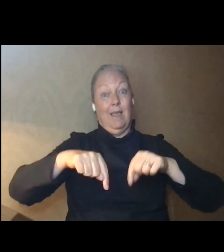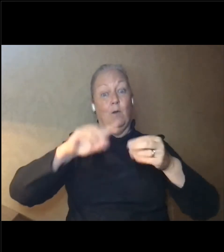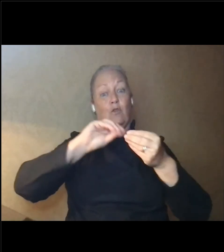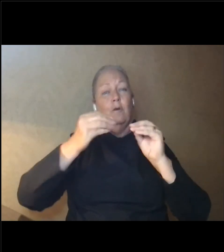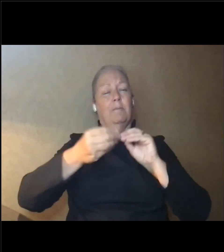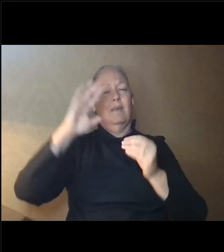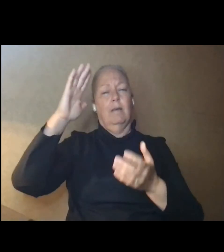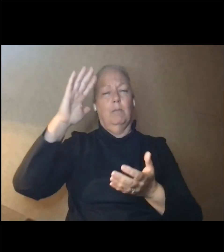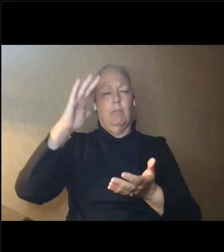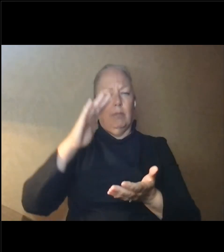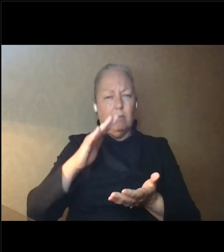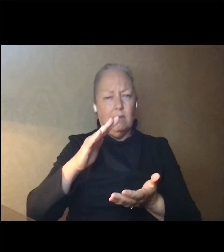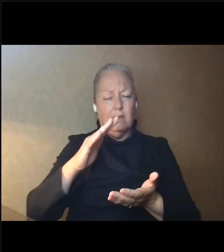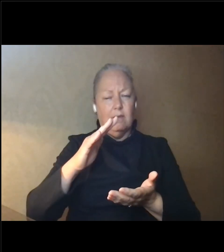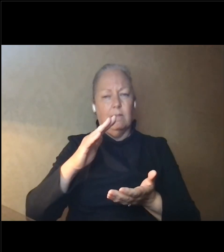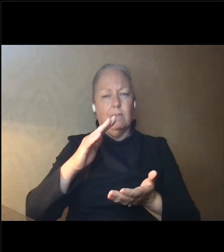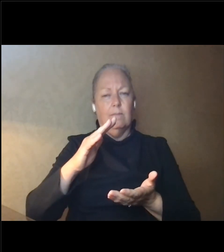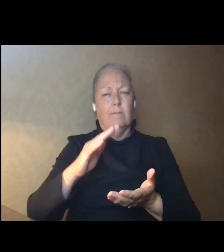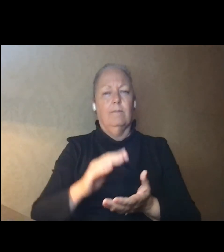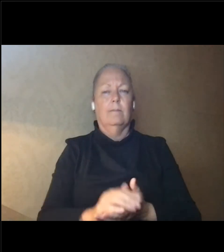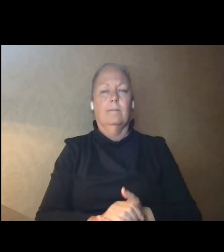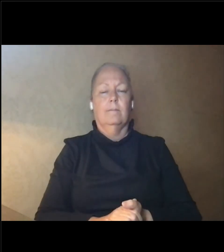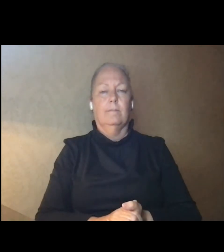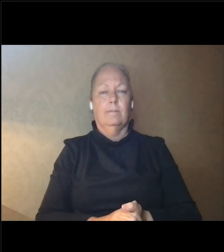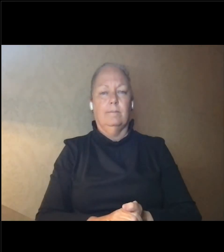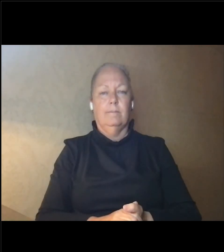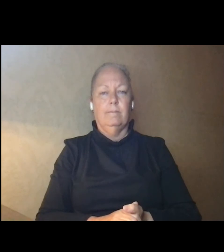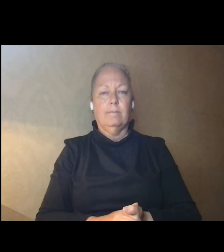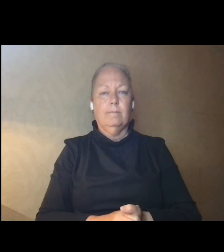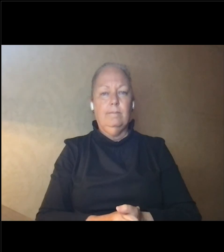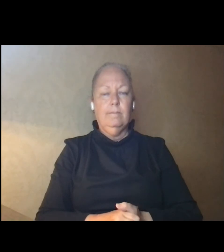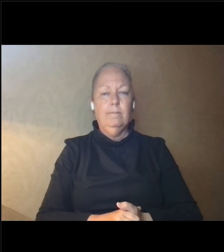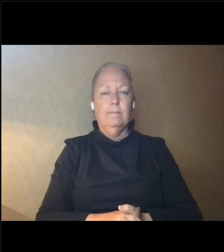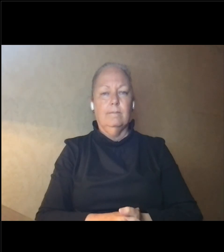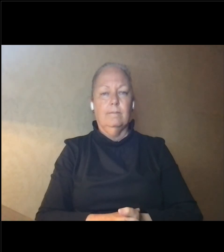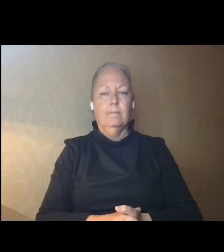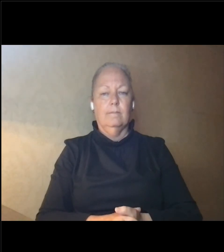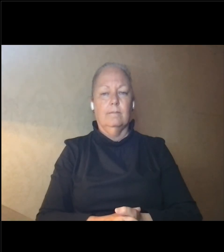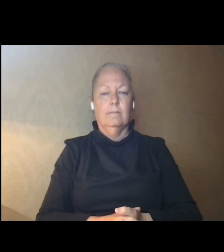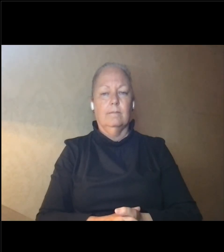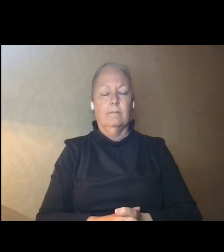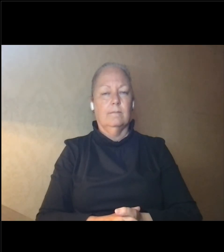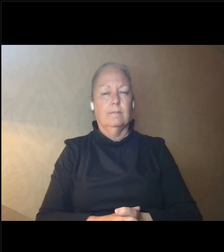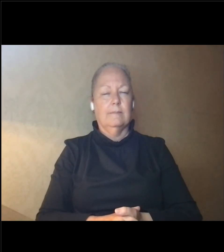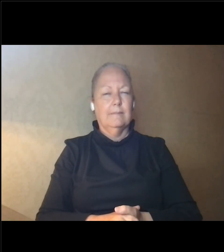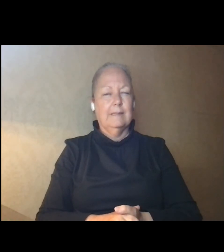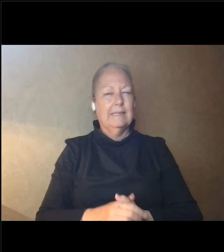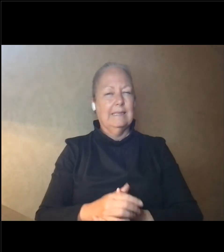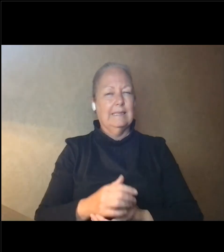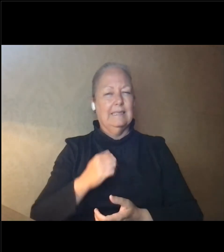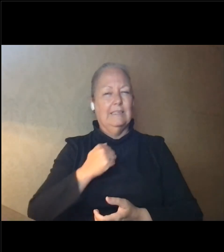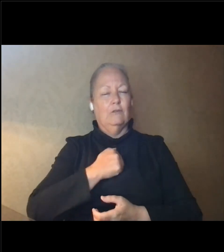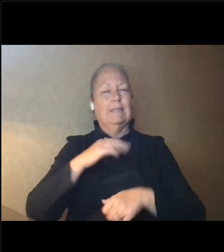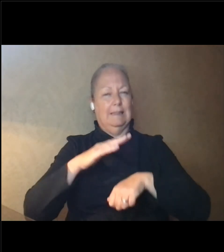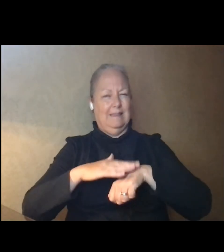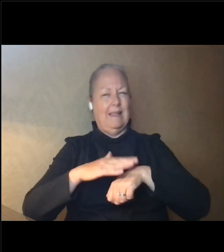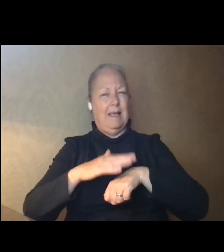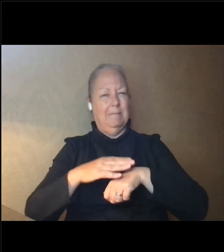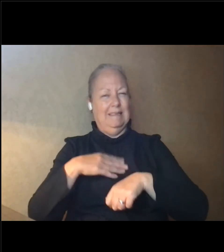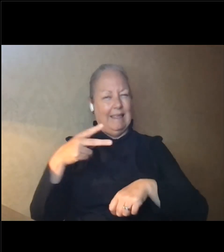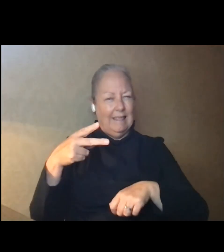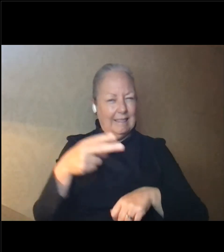of, so We do need to move on to our So wrap